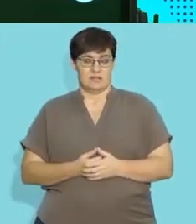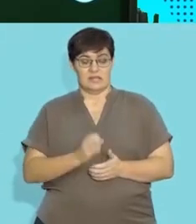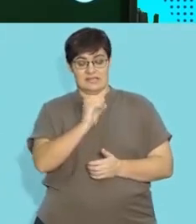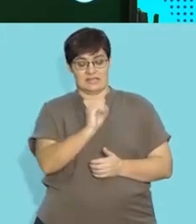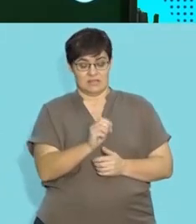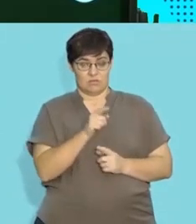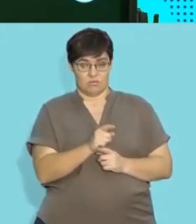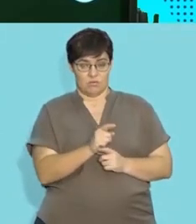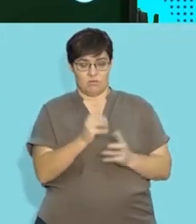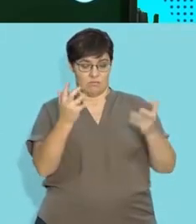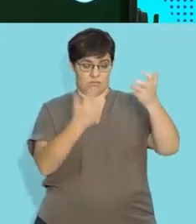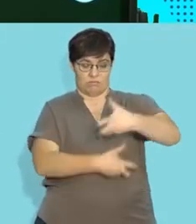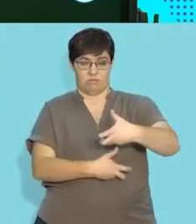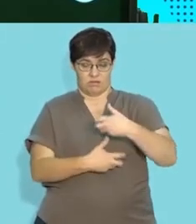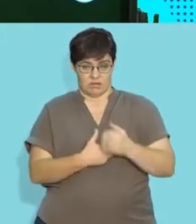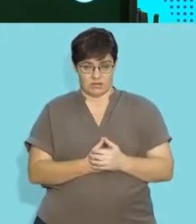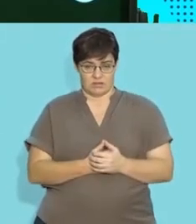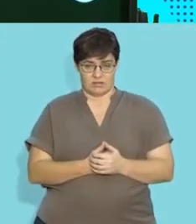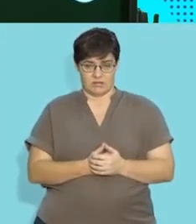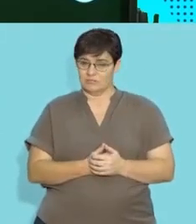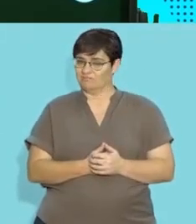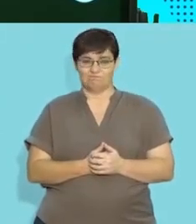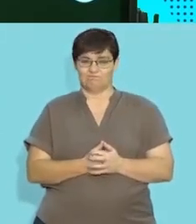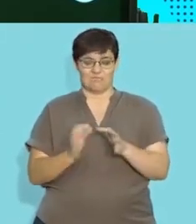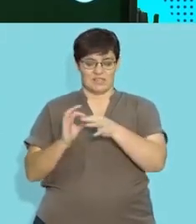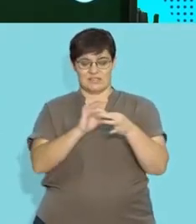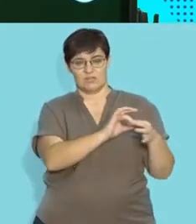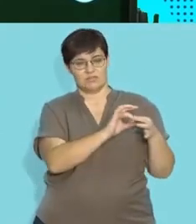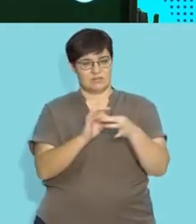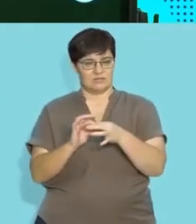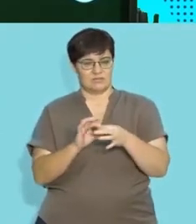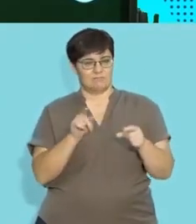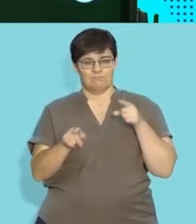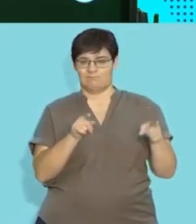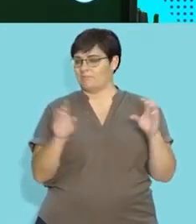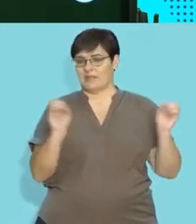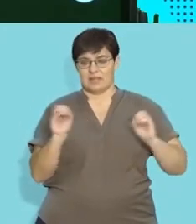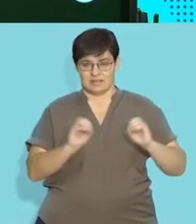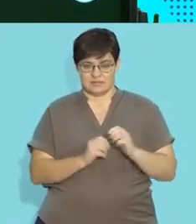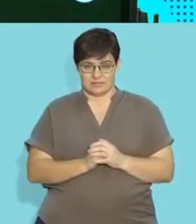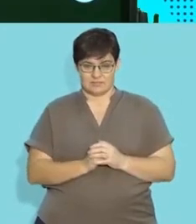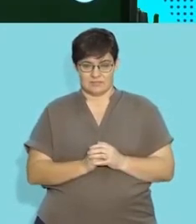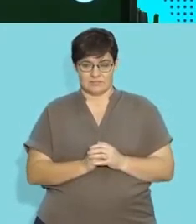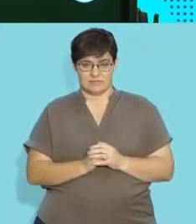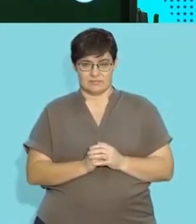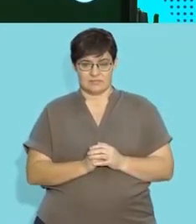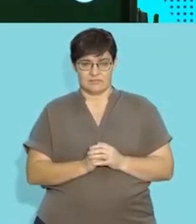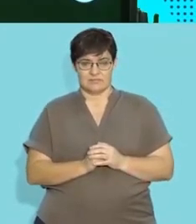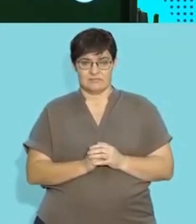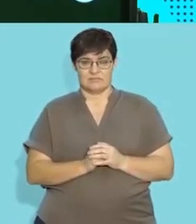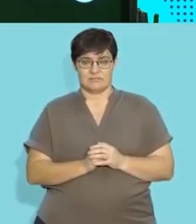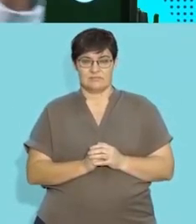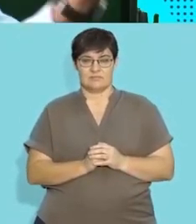correlation, there is no association between the two variables we're studying. Okay, are we together? So